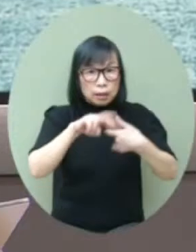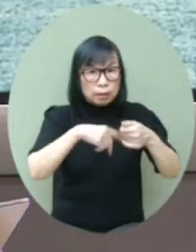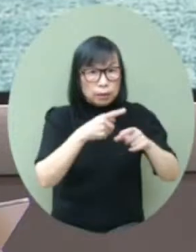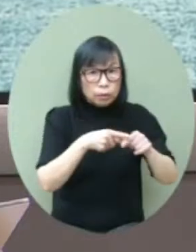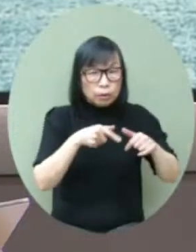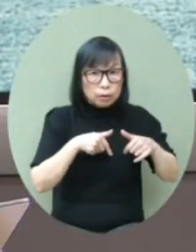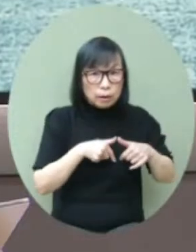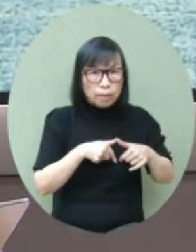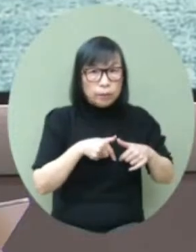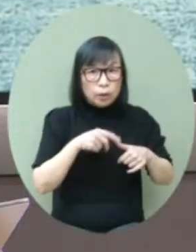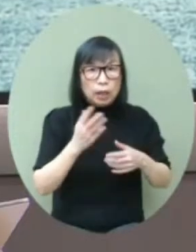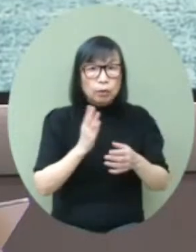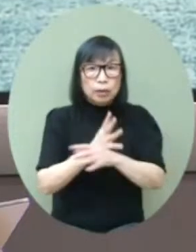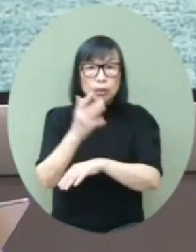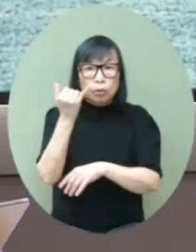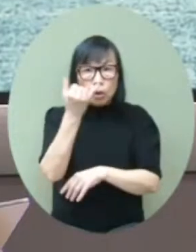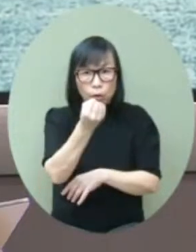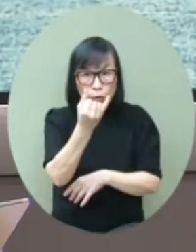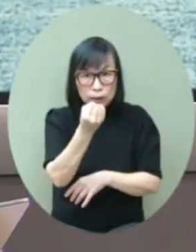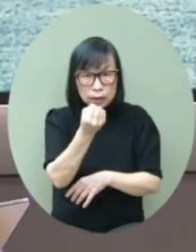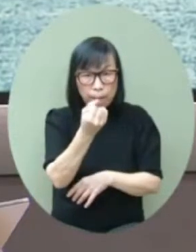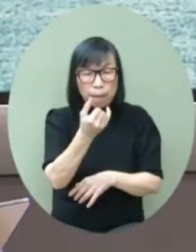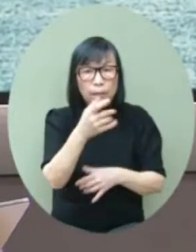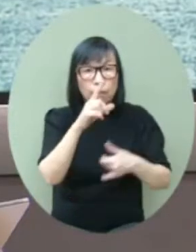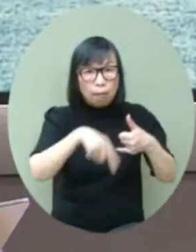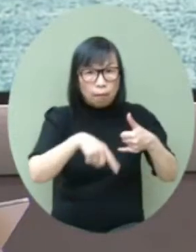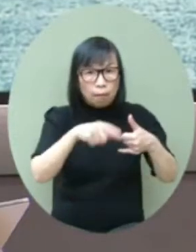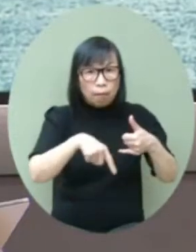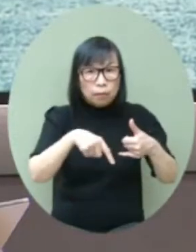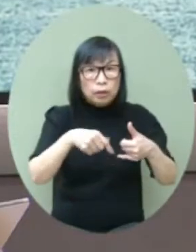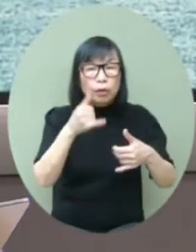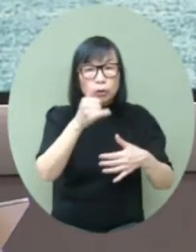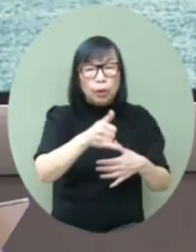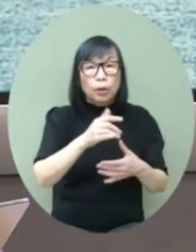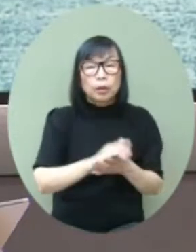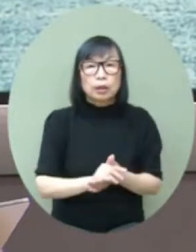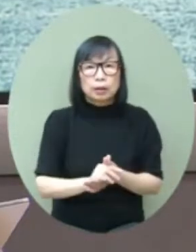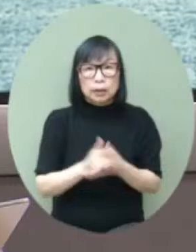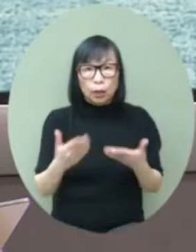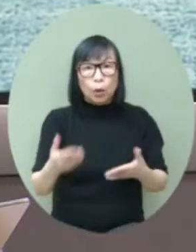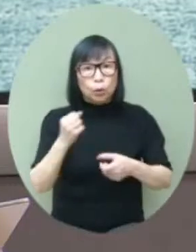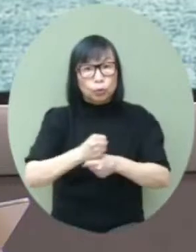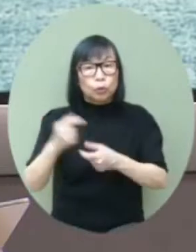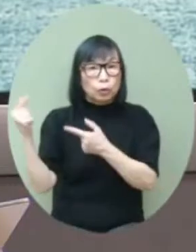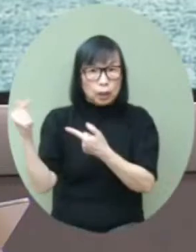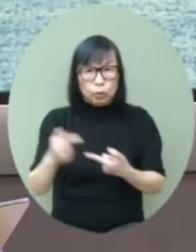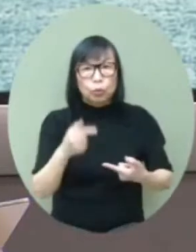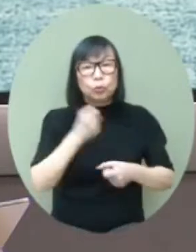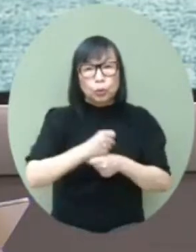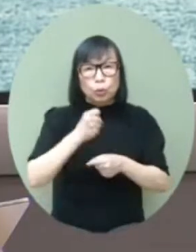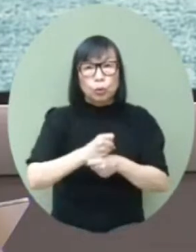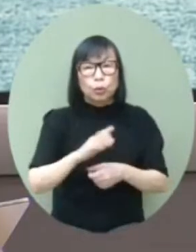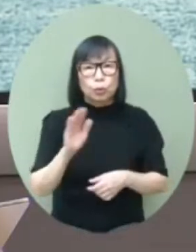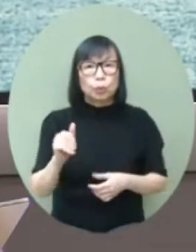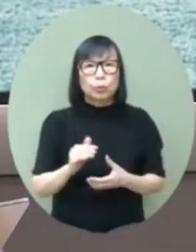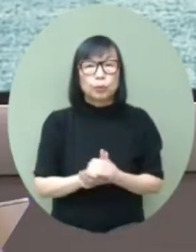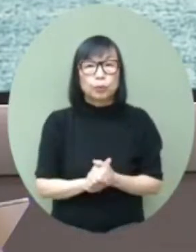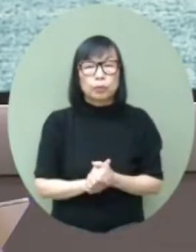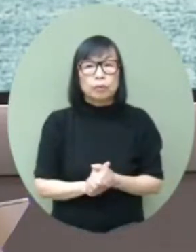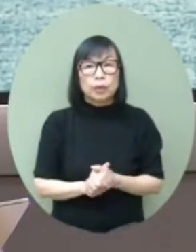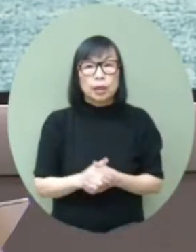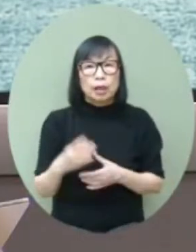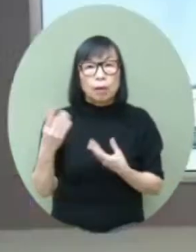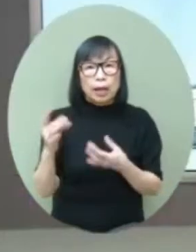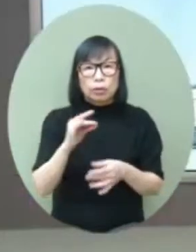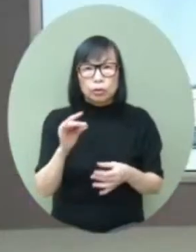center. At the quarantine center, we now have more than 60 persons who've already arrived there, and